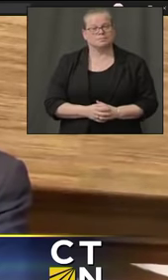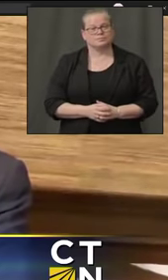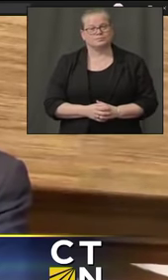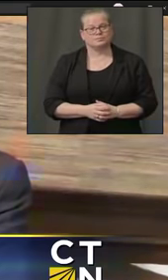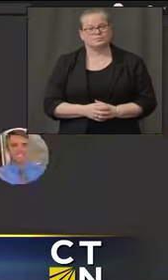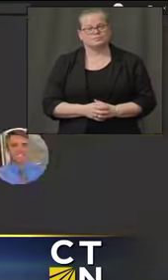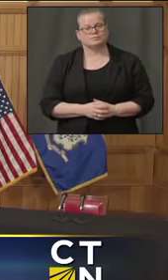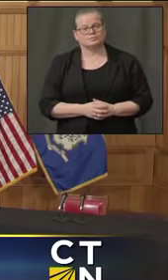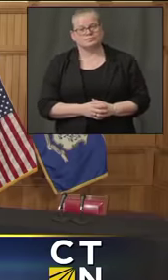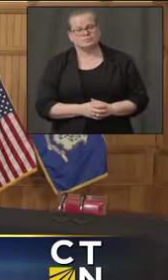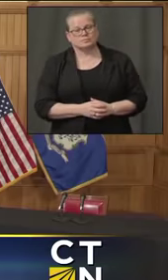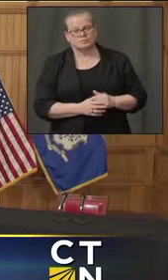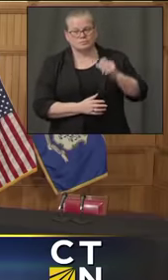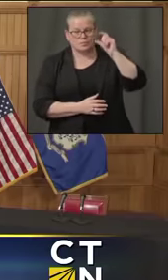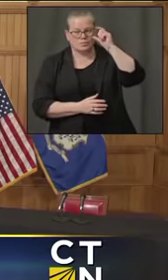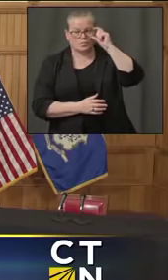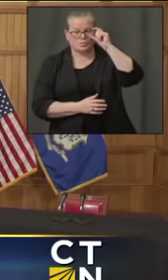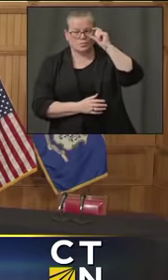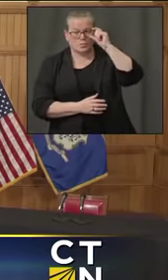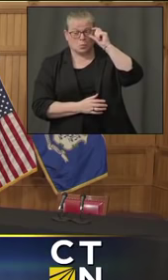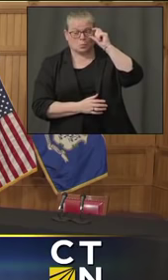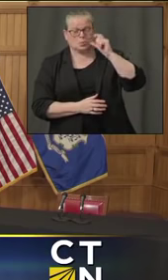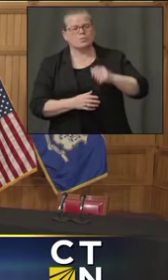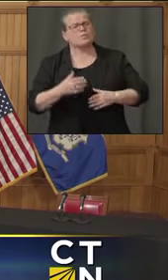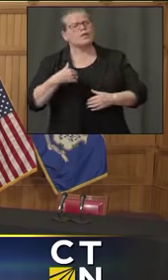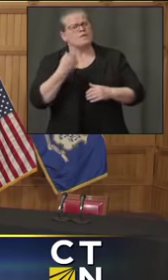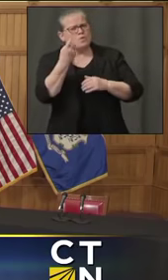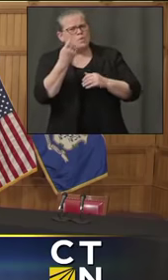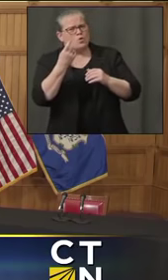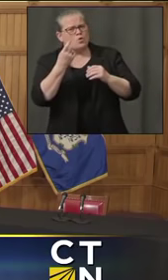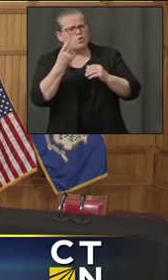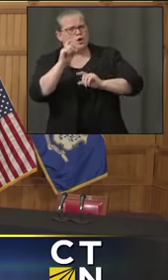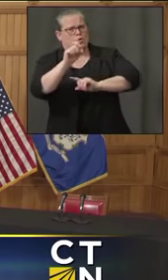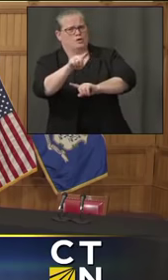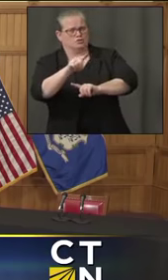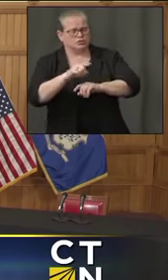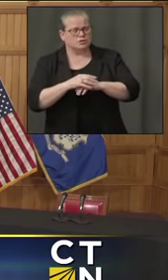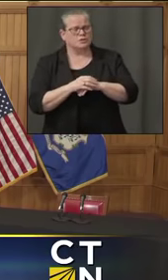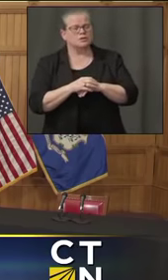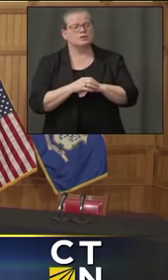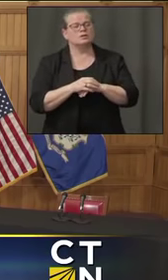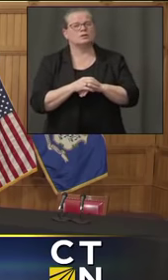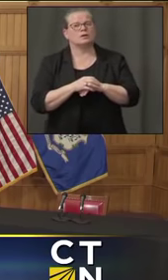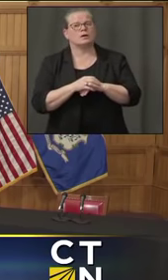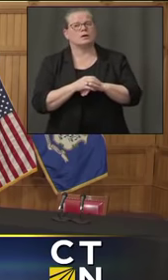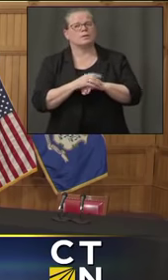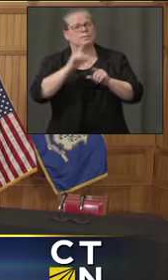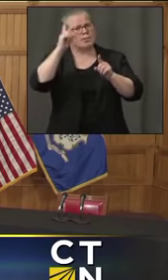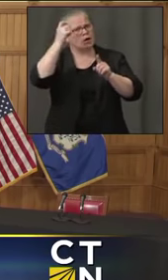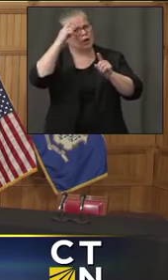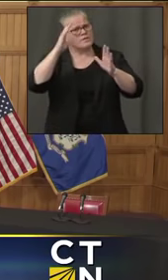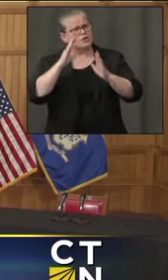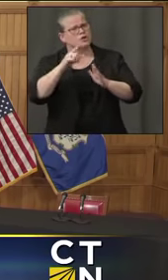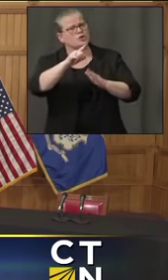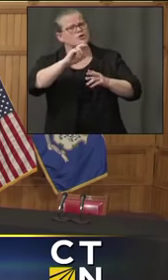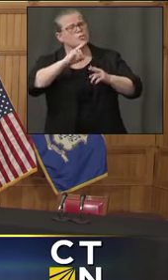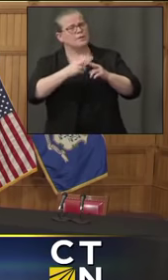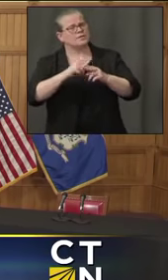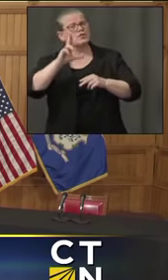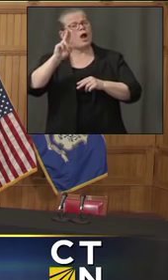And then I had one follow-up question. Governor, earlier in the press conference, you said that unemployment